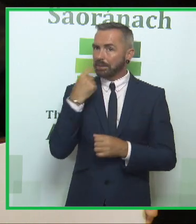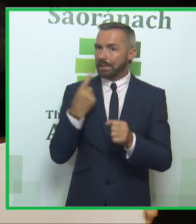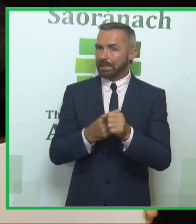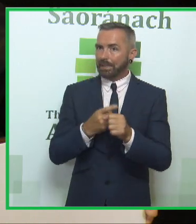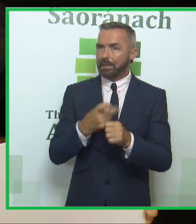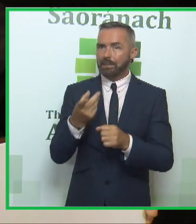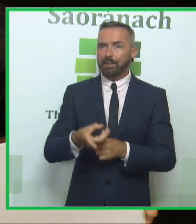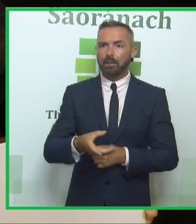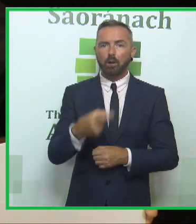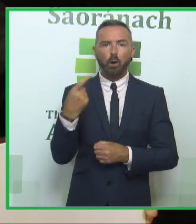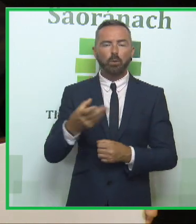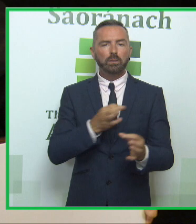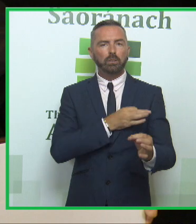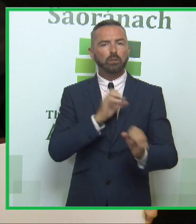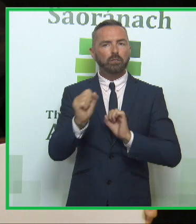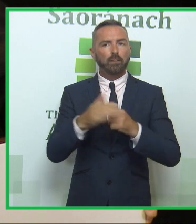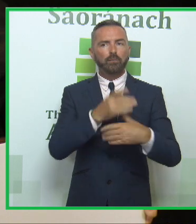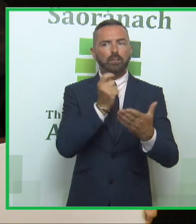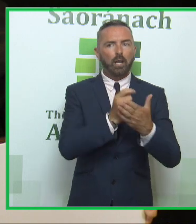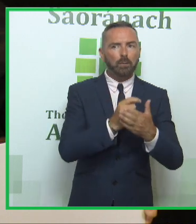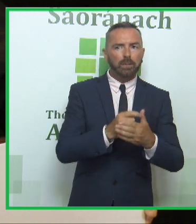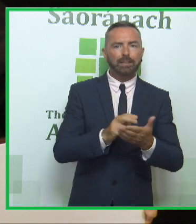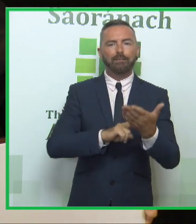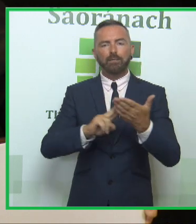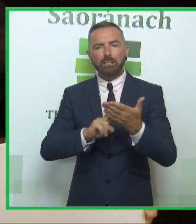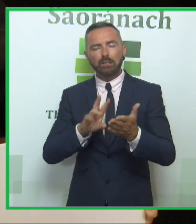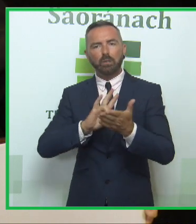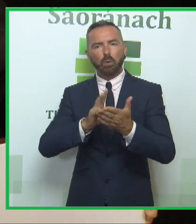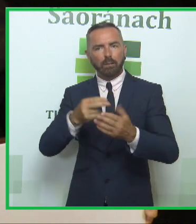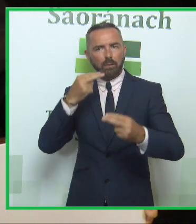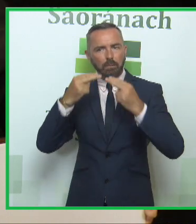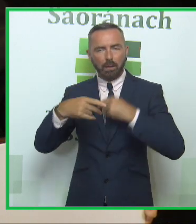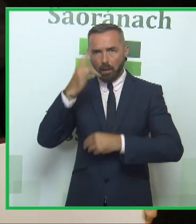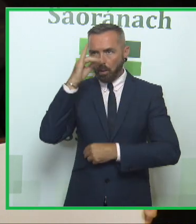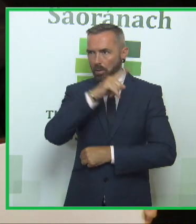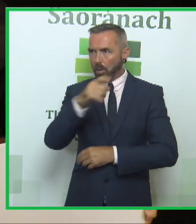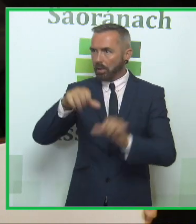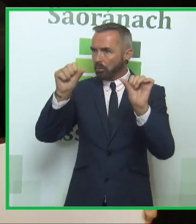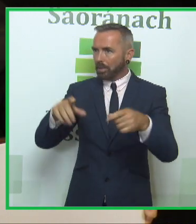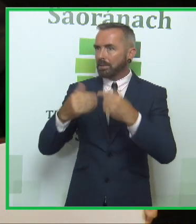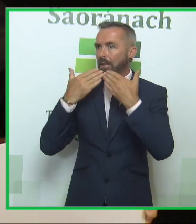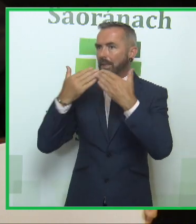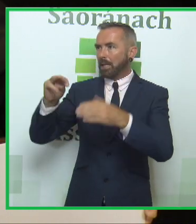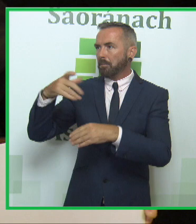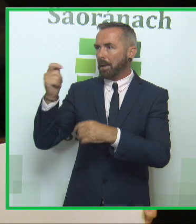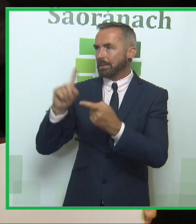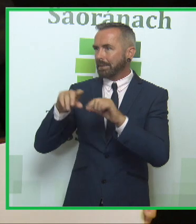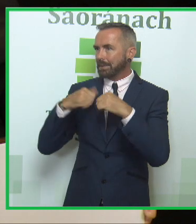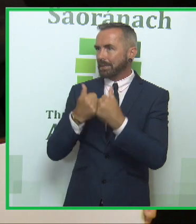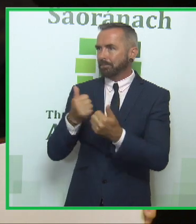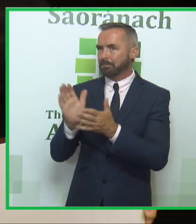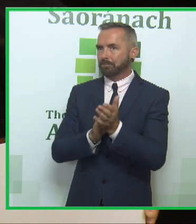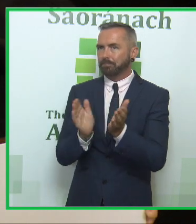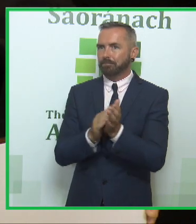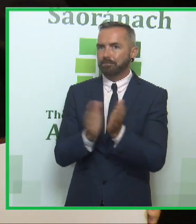great service in terms of the timing, the efficiency, the quality of the meals. I hope you'll agree. And thanks to Matt and all of his team, the hotel.